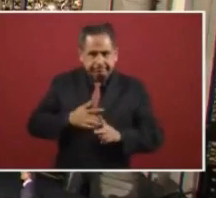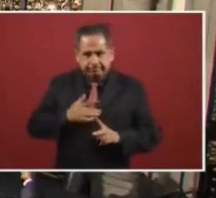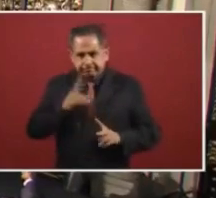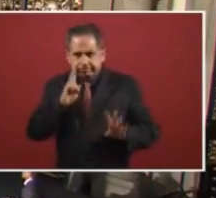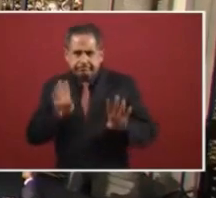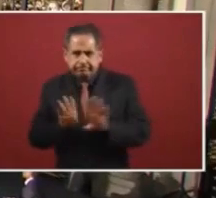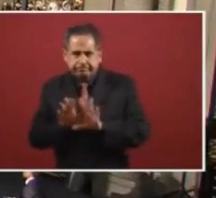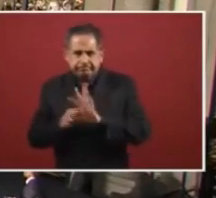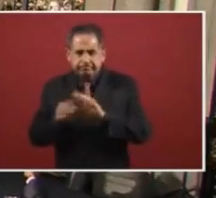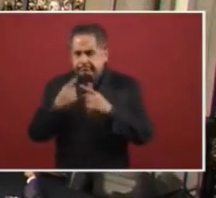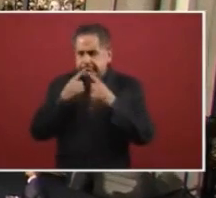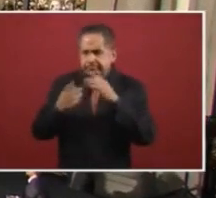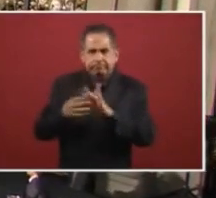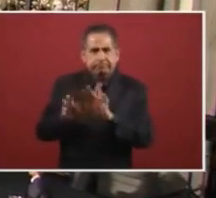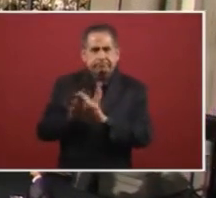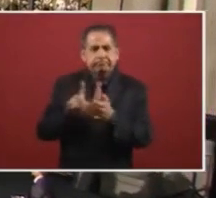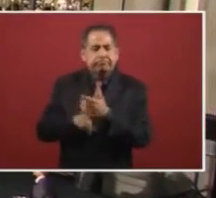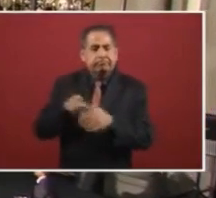And that can be measured